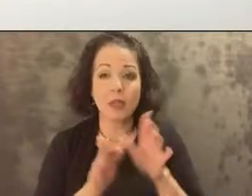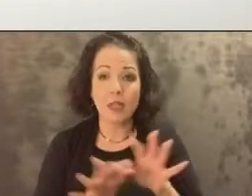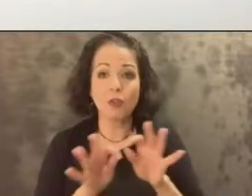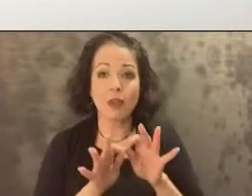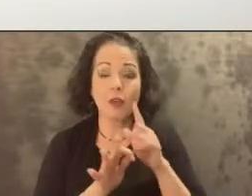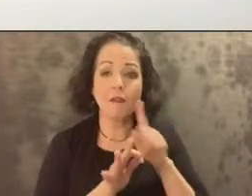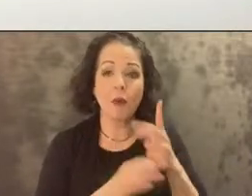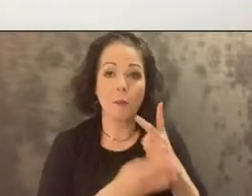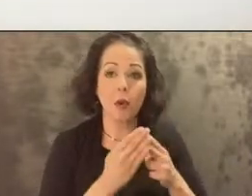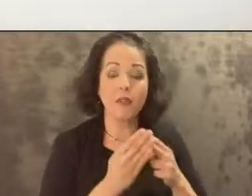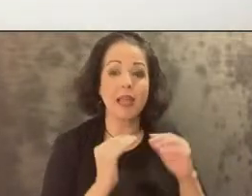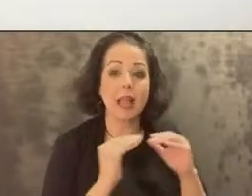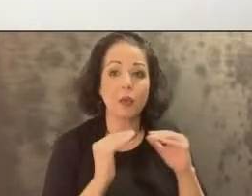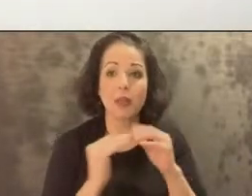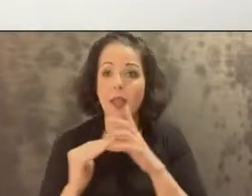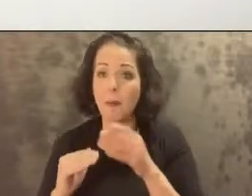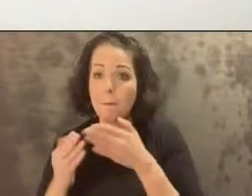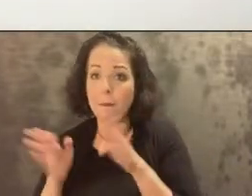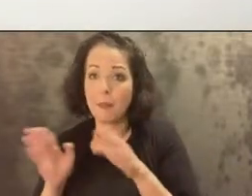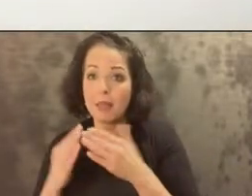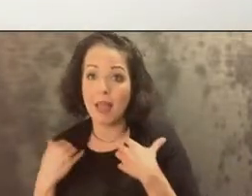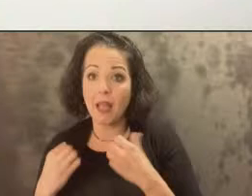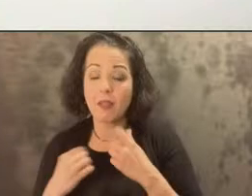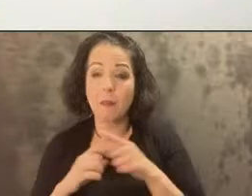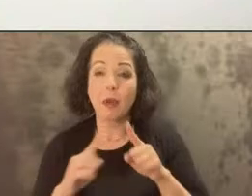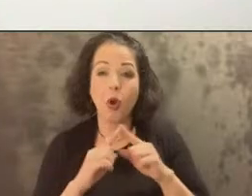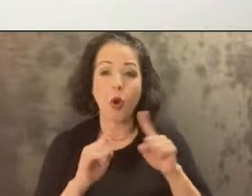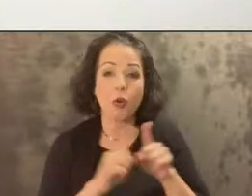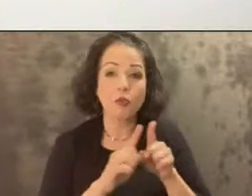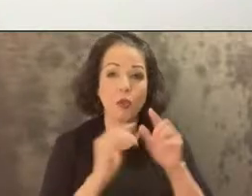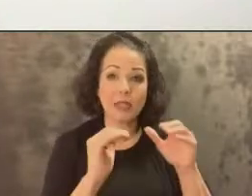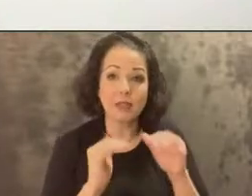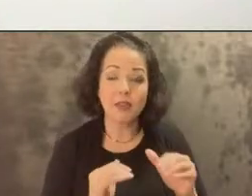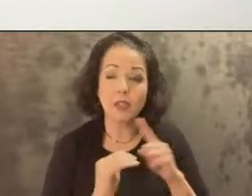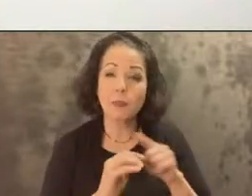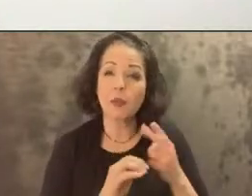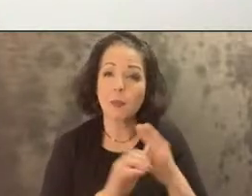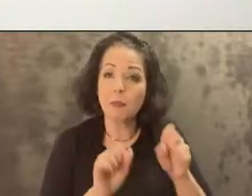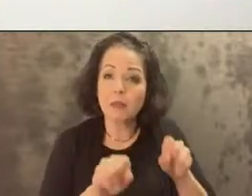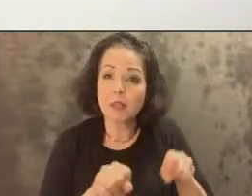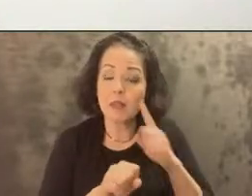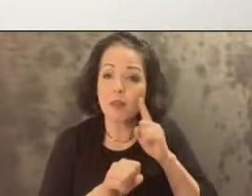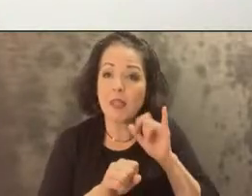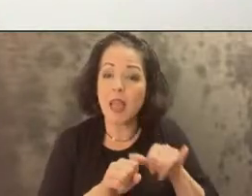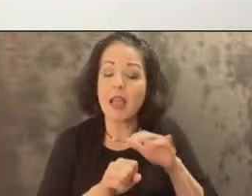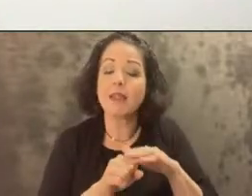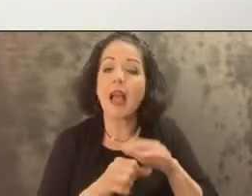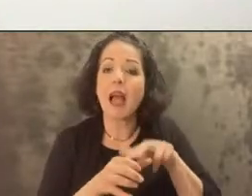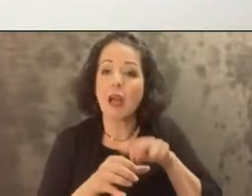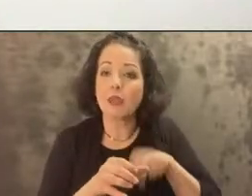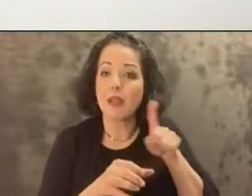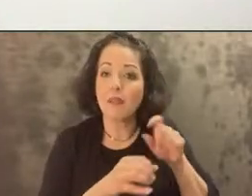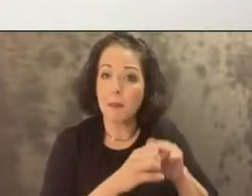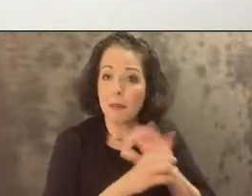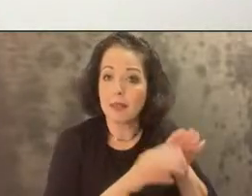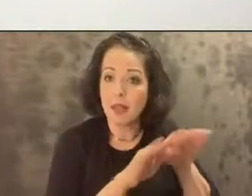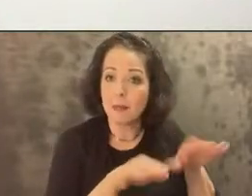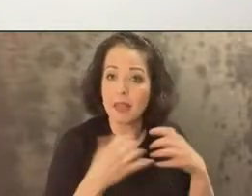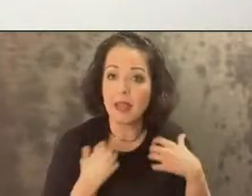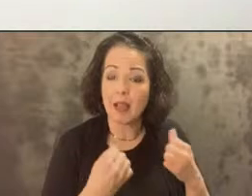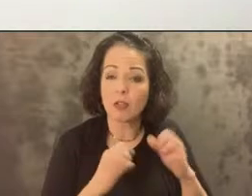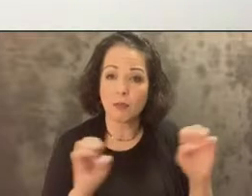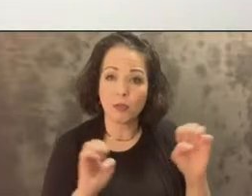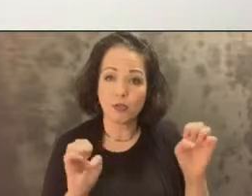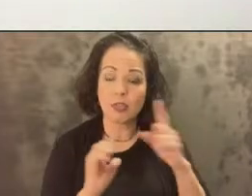and public health. But disadvantage indices also hold considerable potential for promoting equity outside of the pandemic and health emergencies, as we